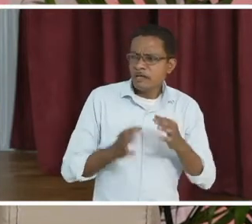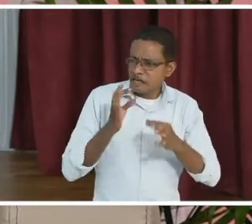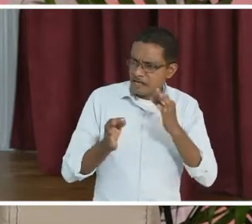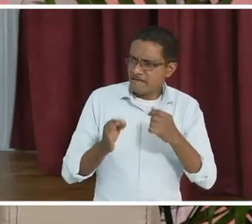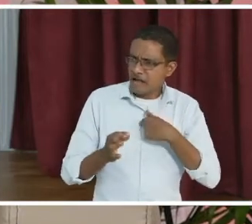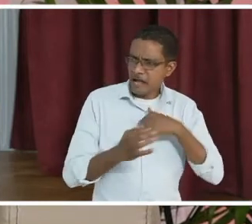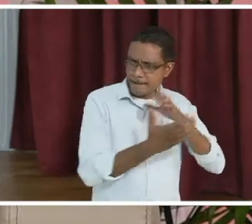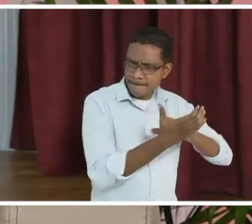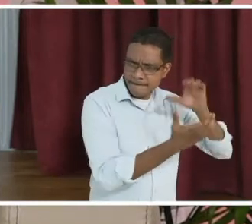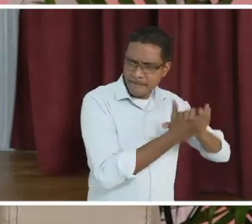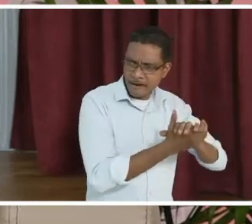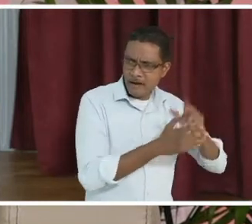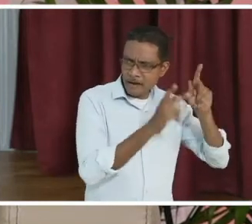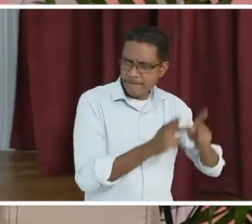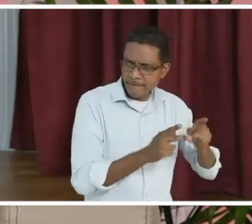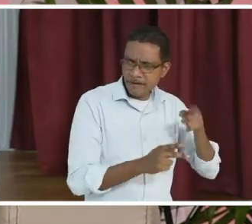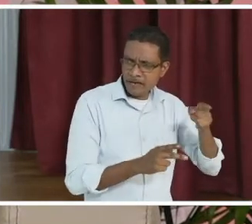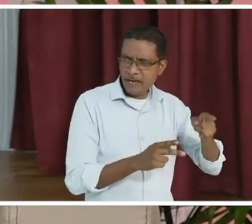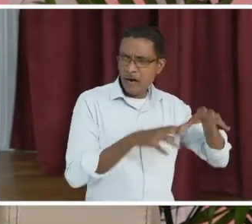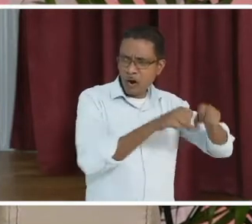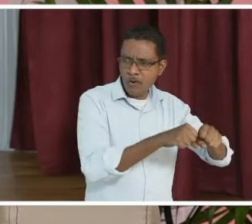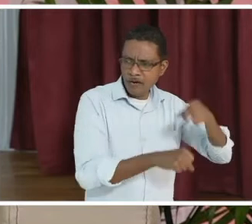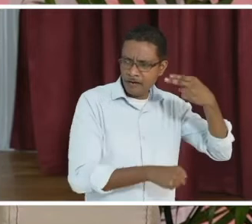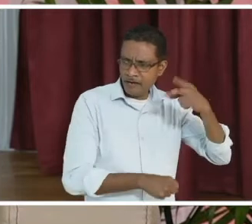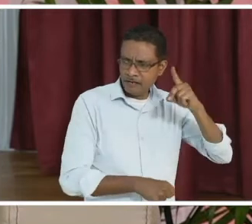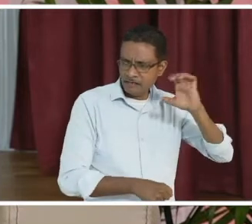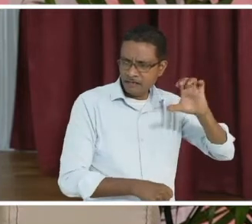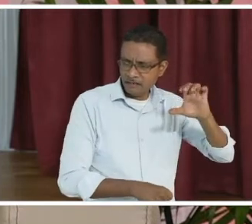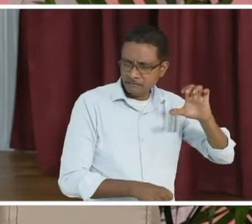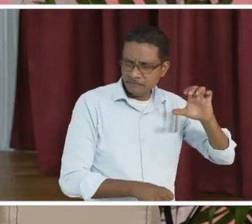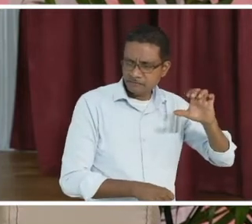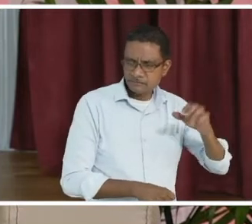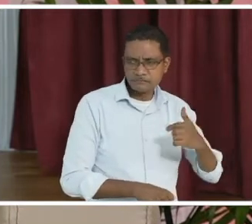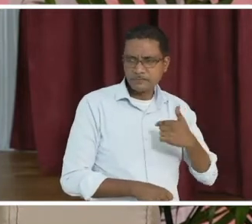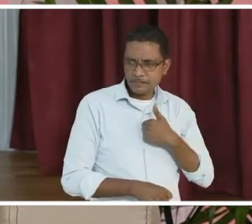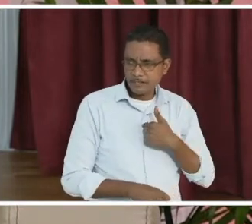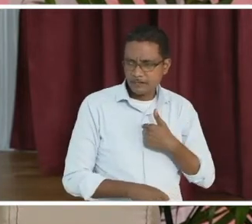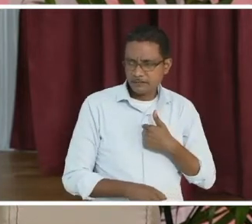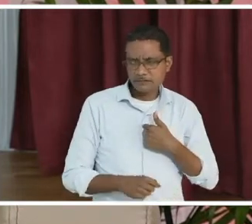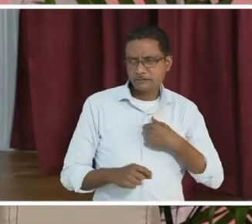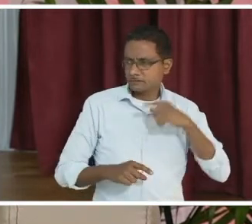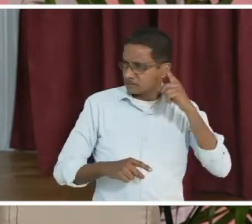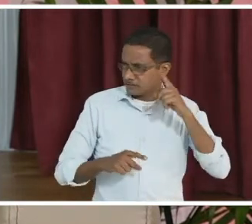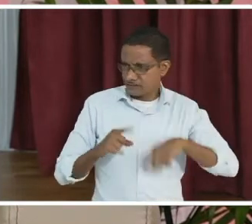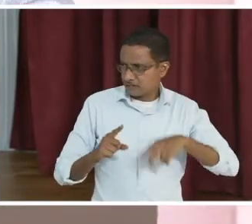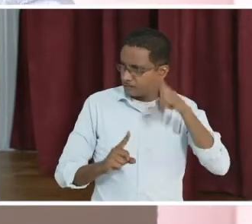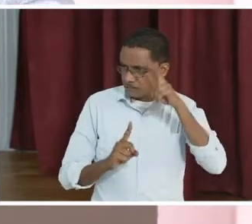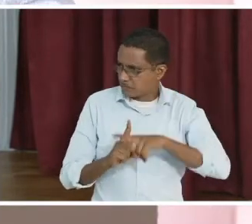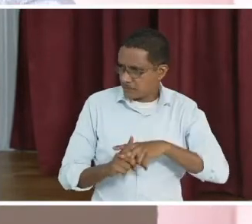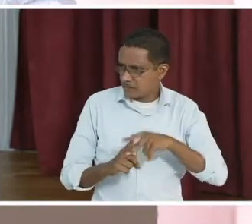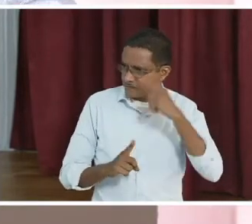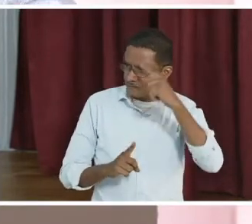married to somebody who owns an HGC home, for example, am I then not able to apply? Unfortunately, you would not be able